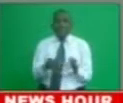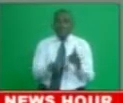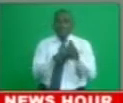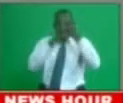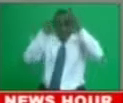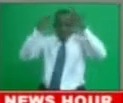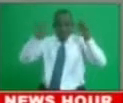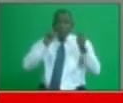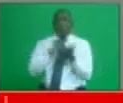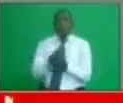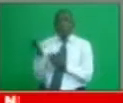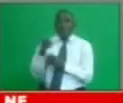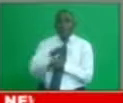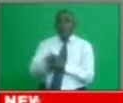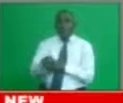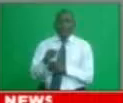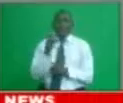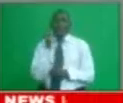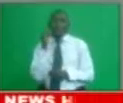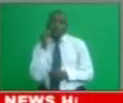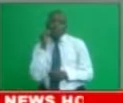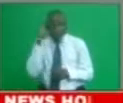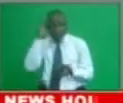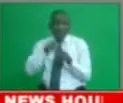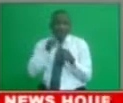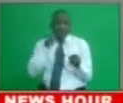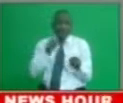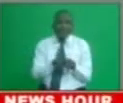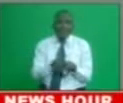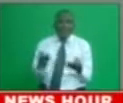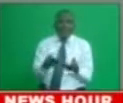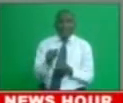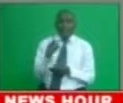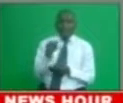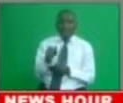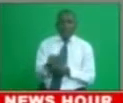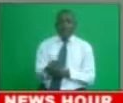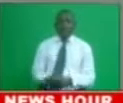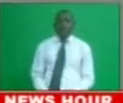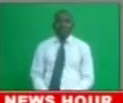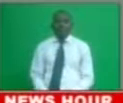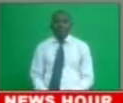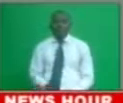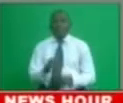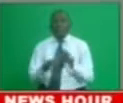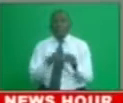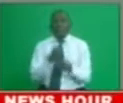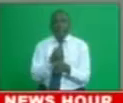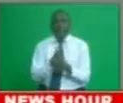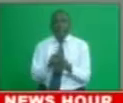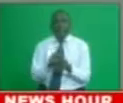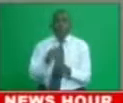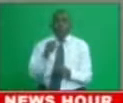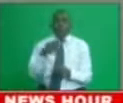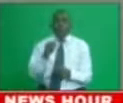was speaking at a children's home, Brothers and Sisters in Christ Serving Basics International at